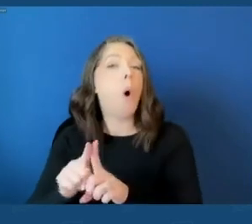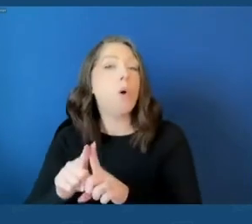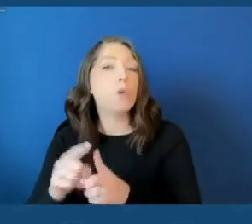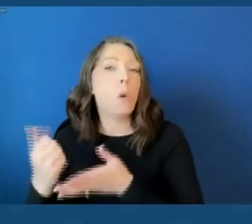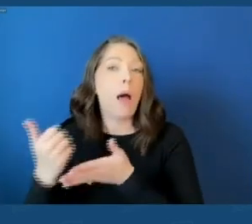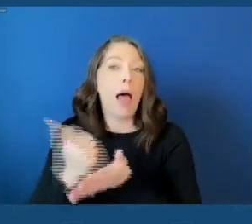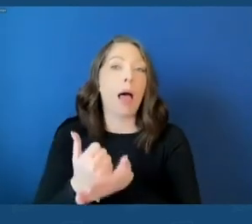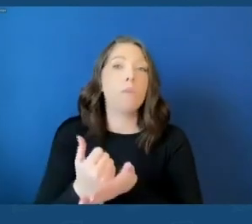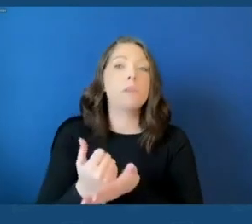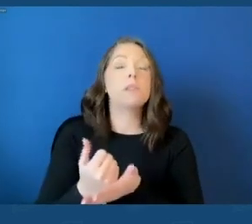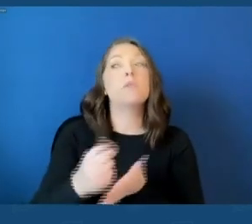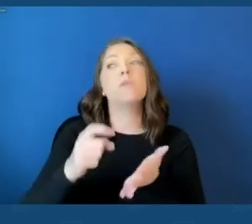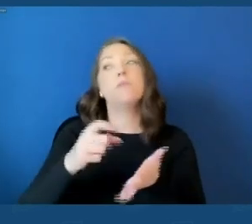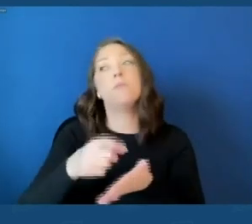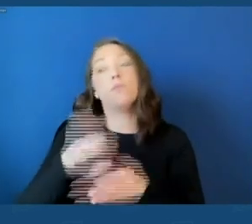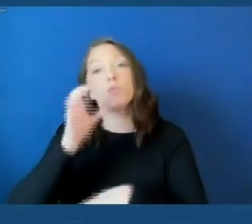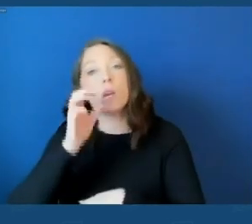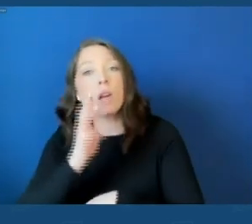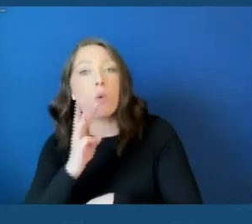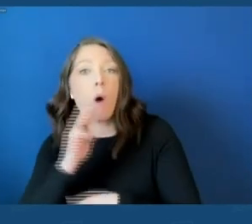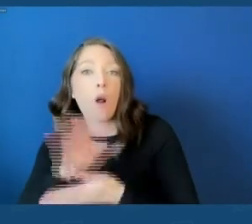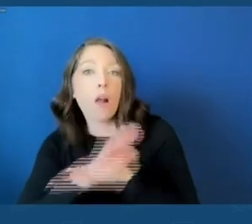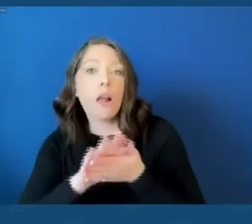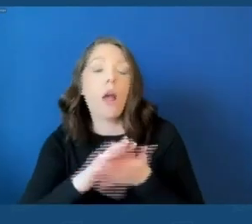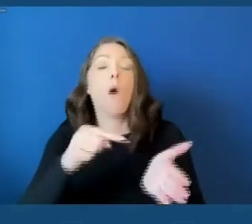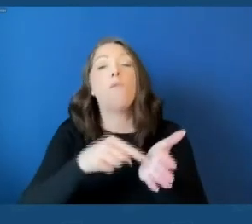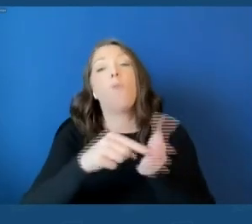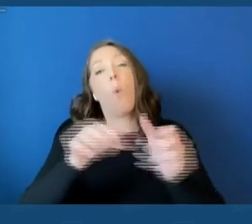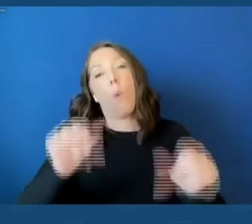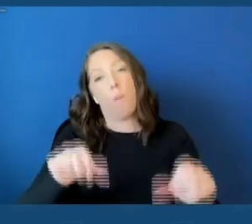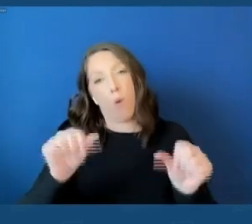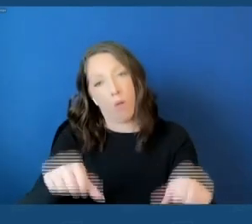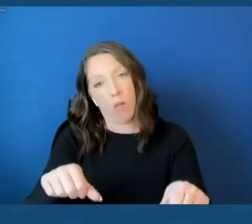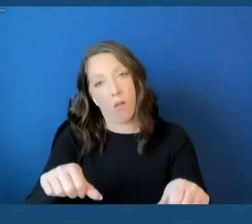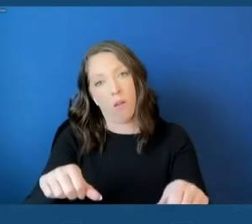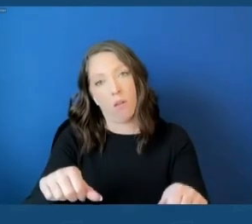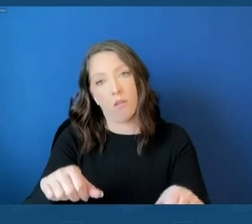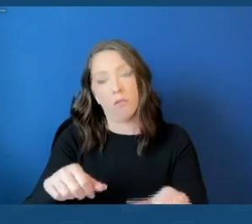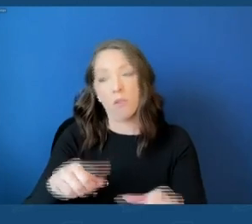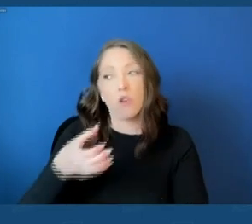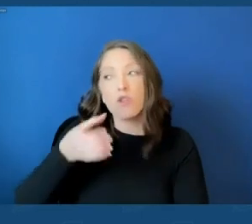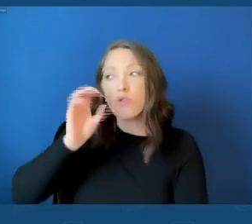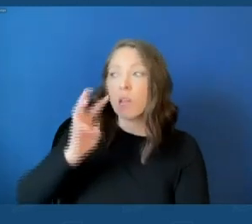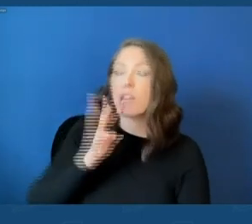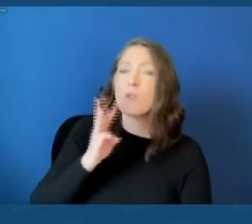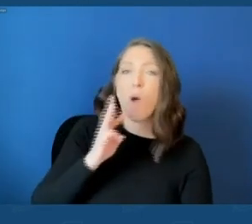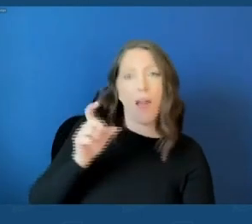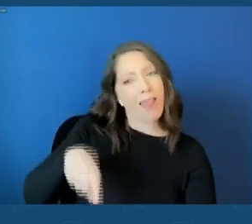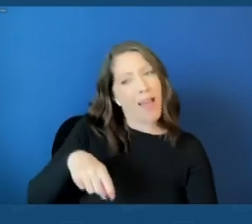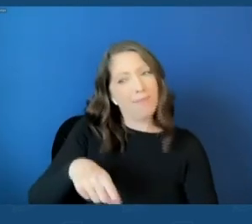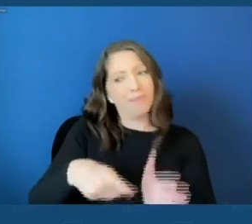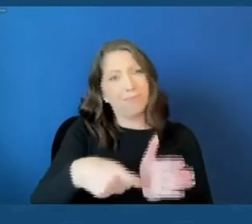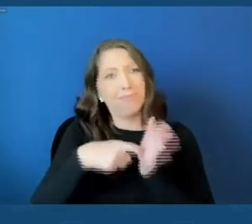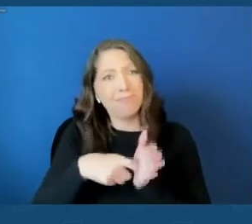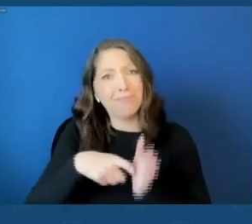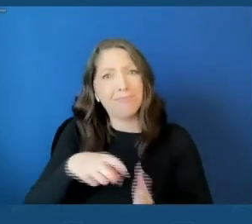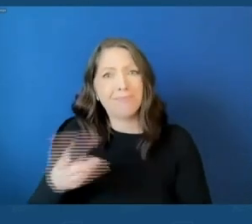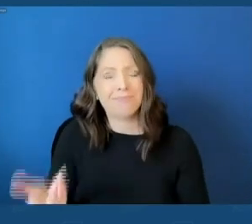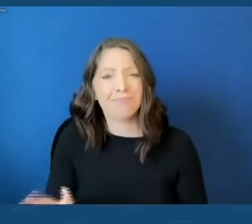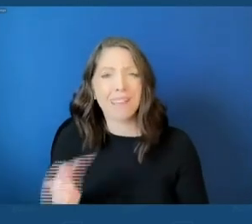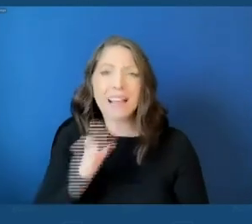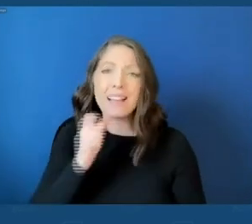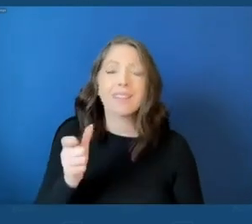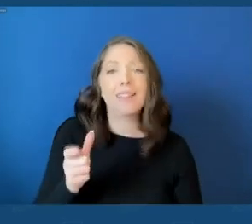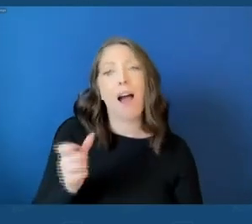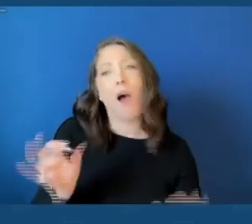affordable for everybody, because drinking water is a necessity, not a luxury item. Also, funding